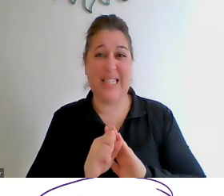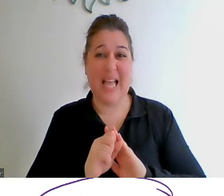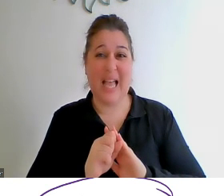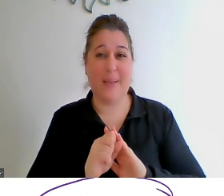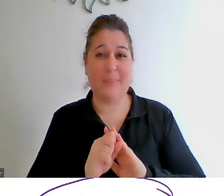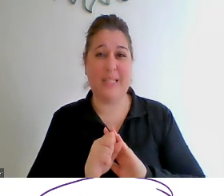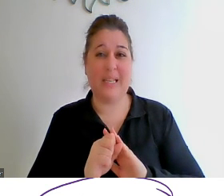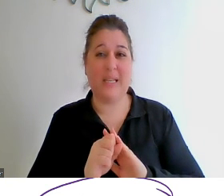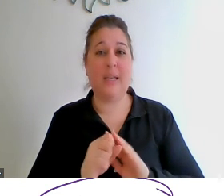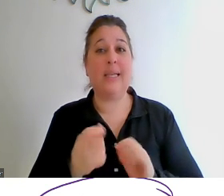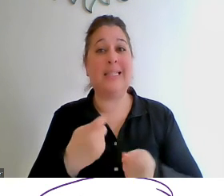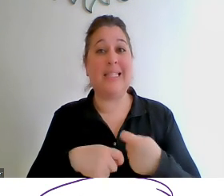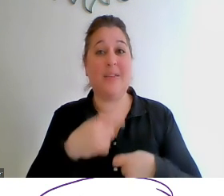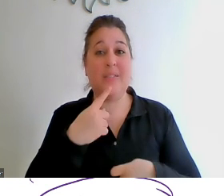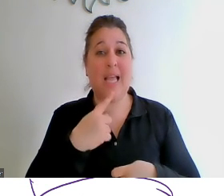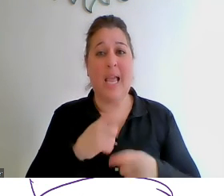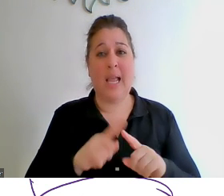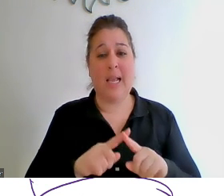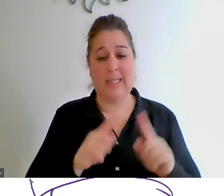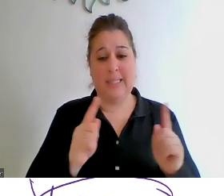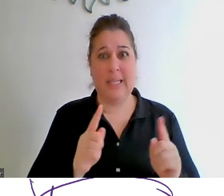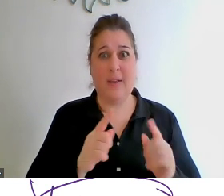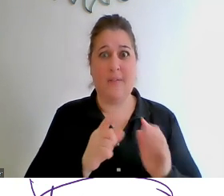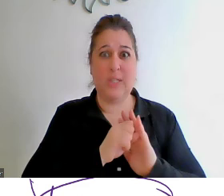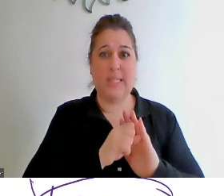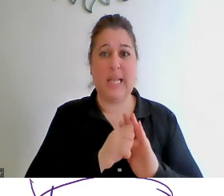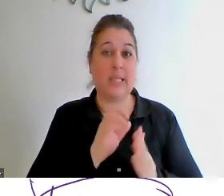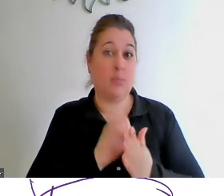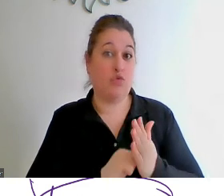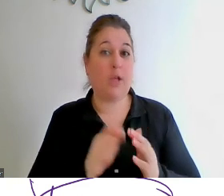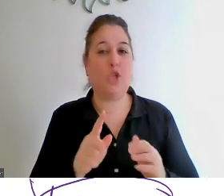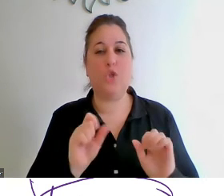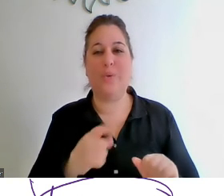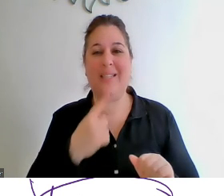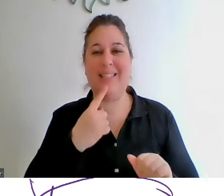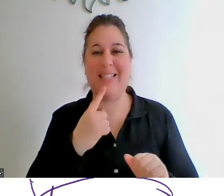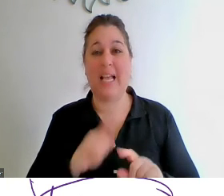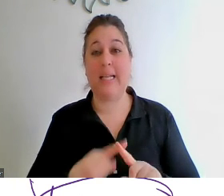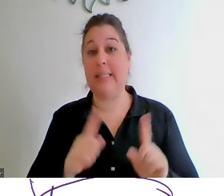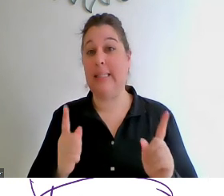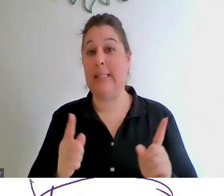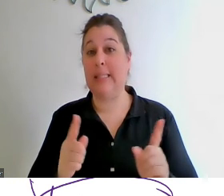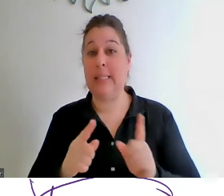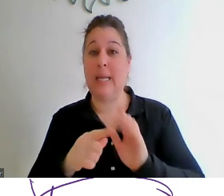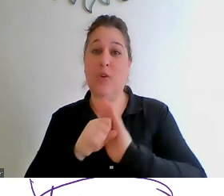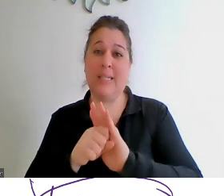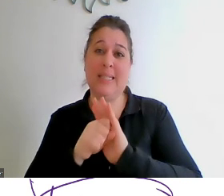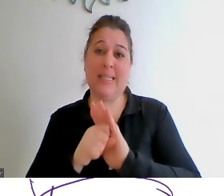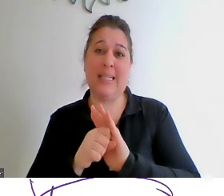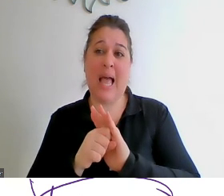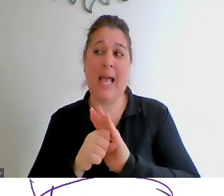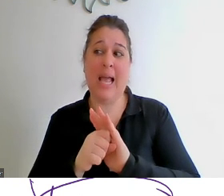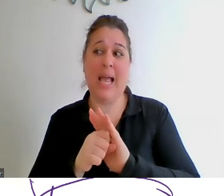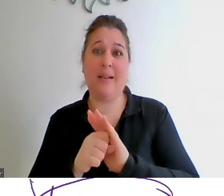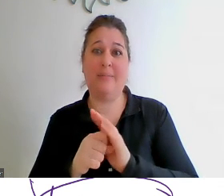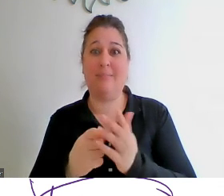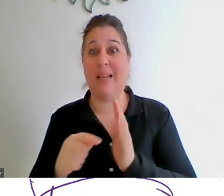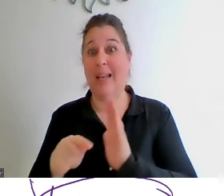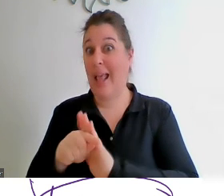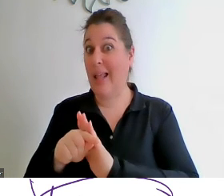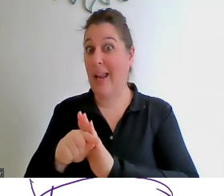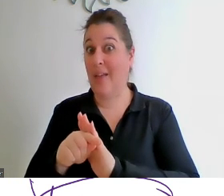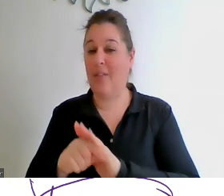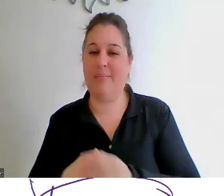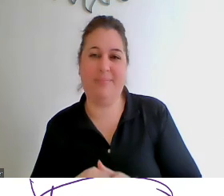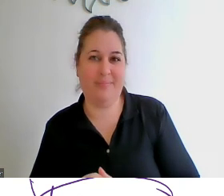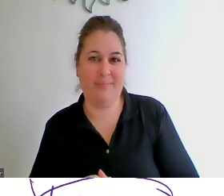Different signs, subtract. Different signs, negative. So you can apply it in a way to help you with this too. But again, the integer